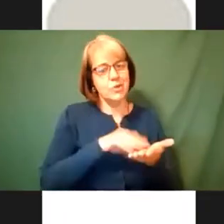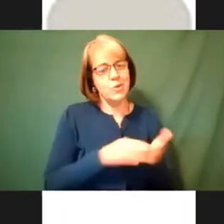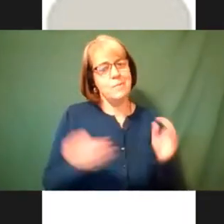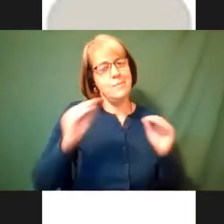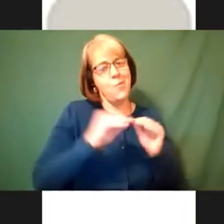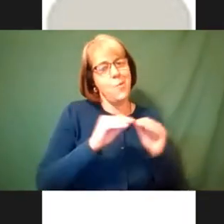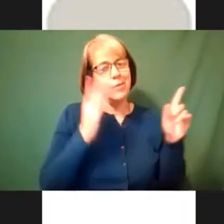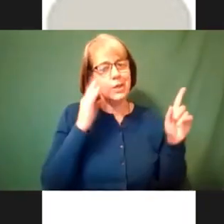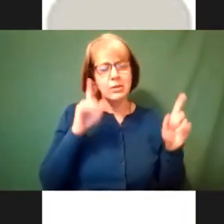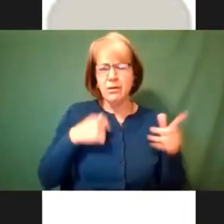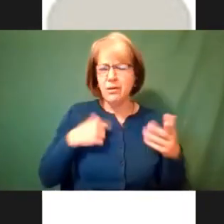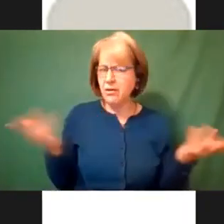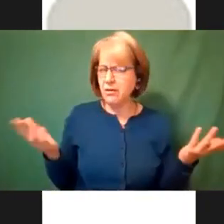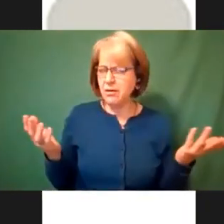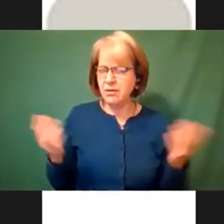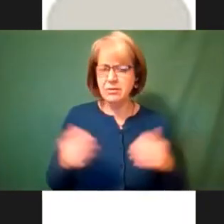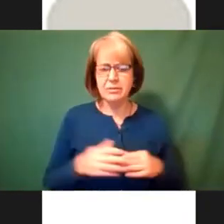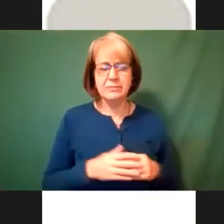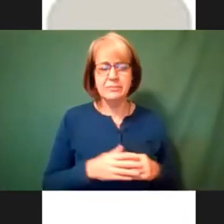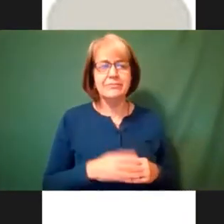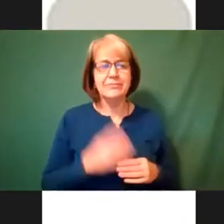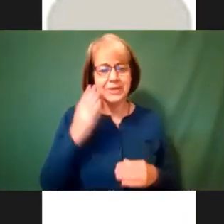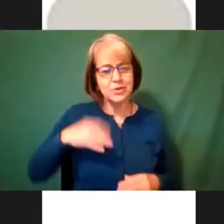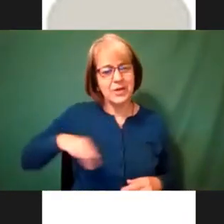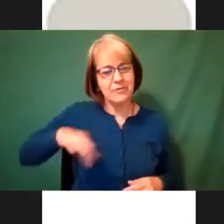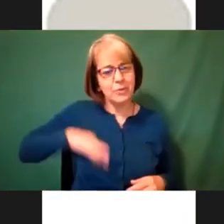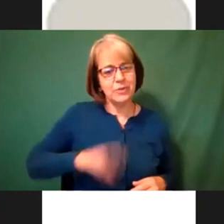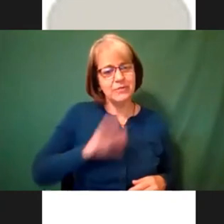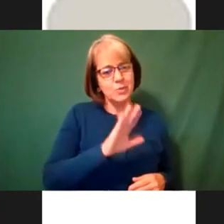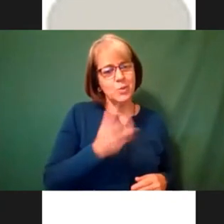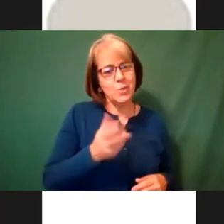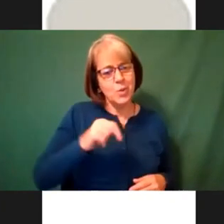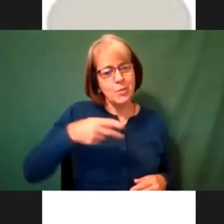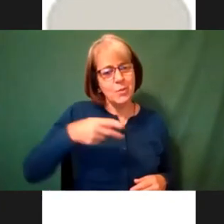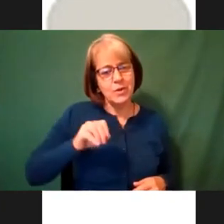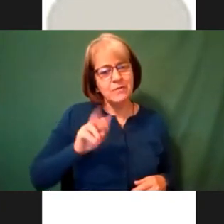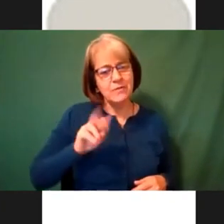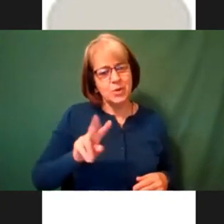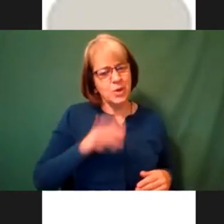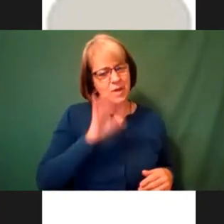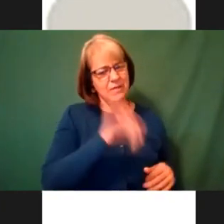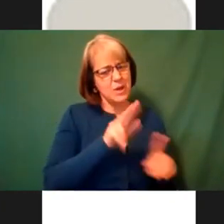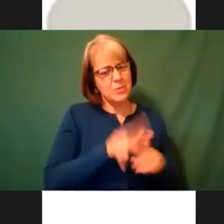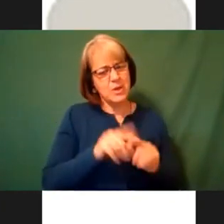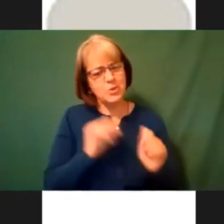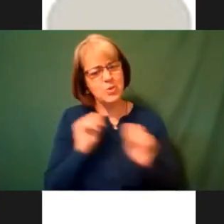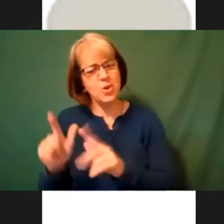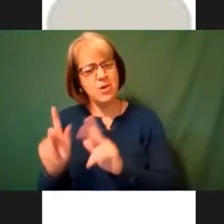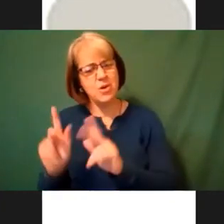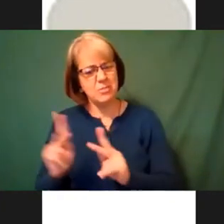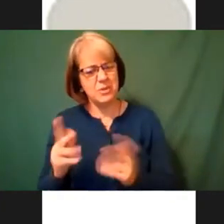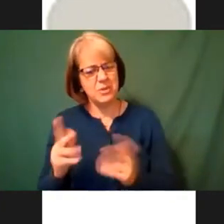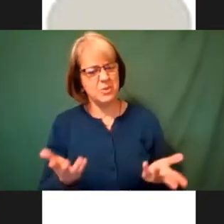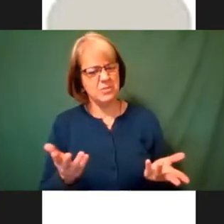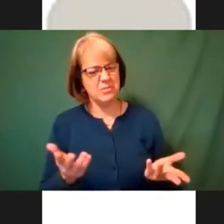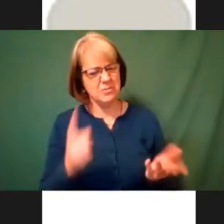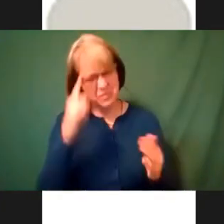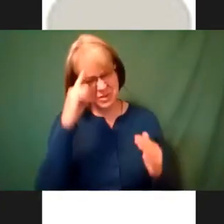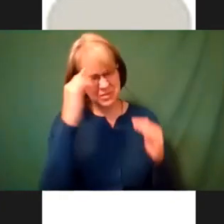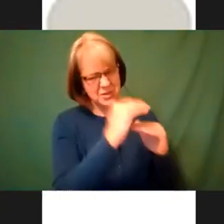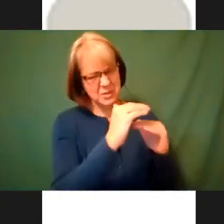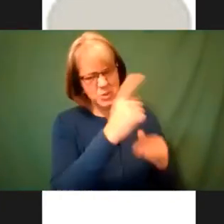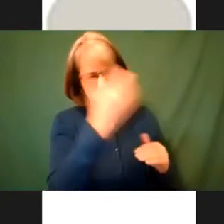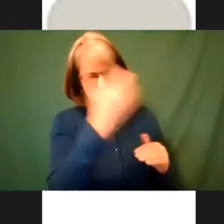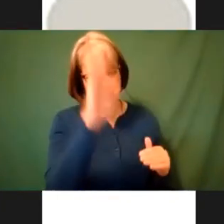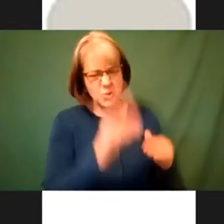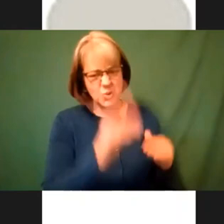being somewhat problematic because it privileges a point of view and makes it universal for everybody else, which means, so not only do you not know what